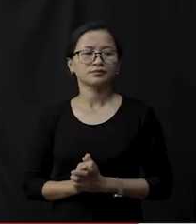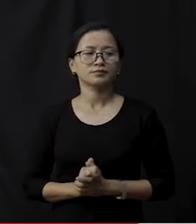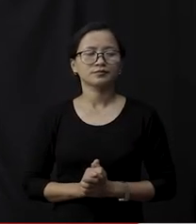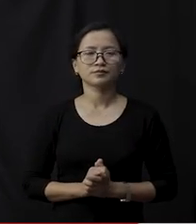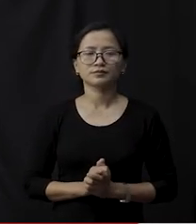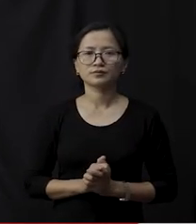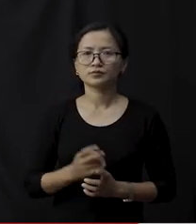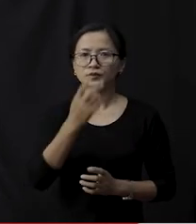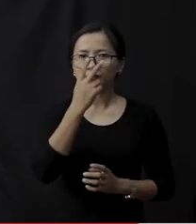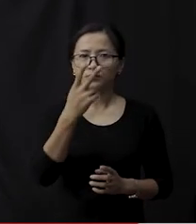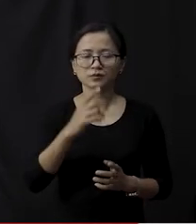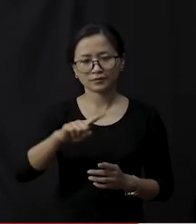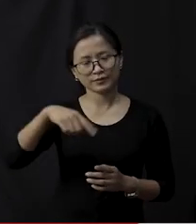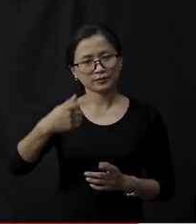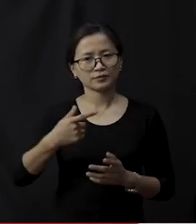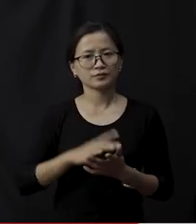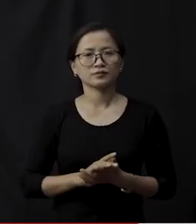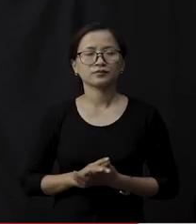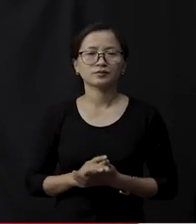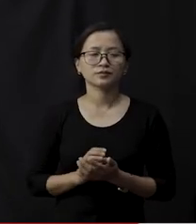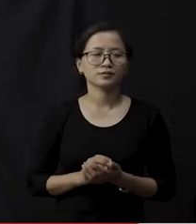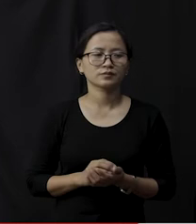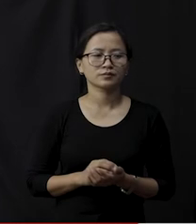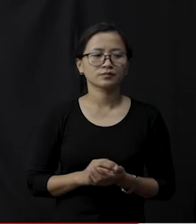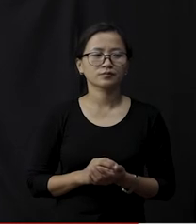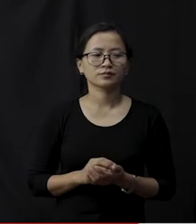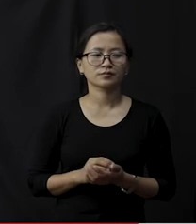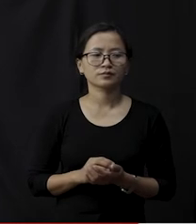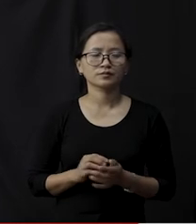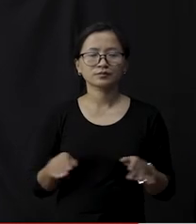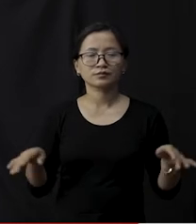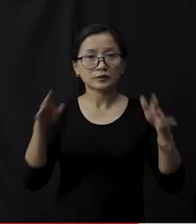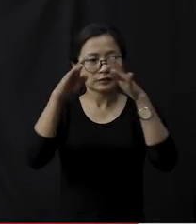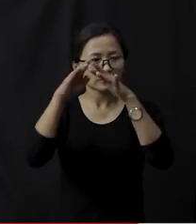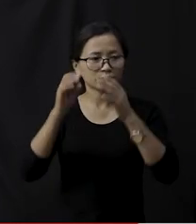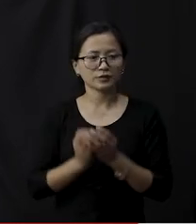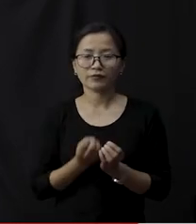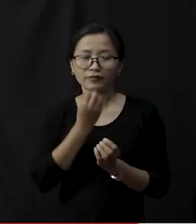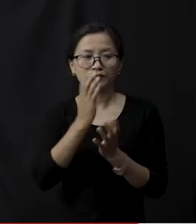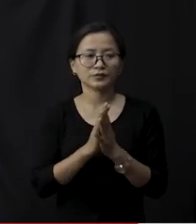students, do you see this? Do you see this, students?